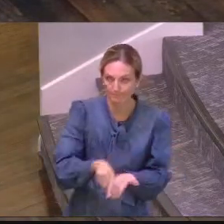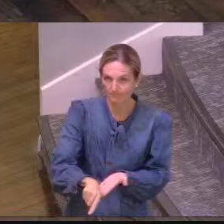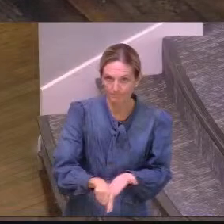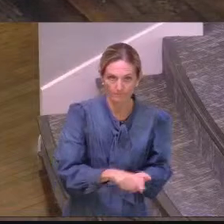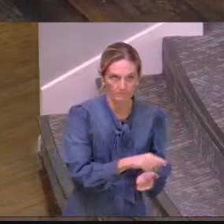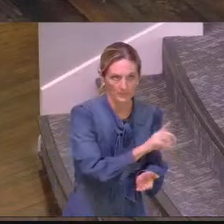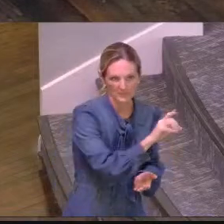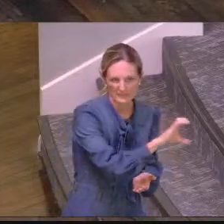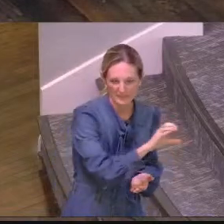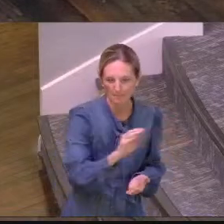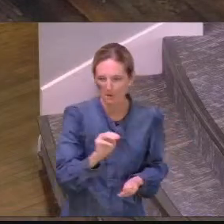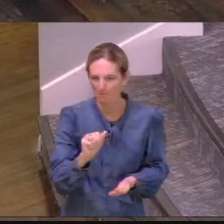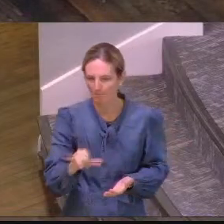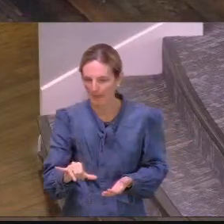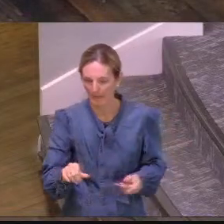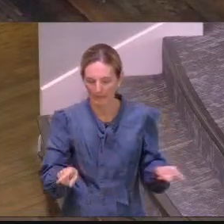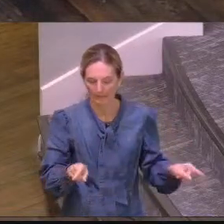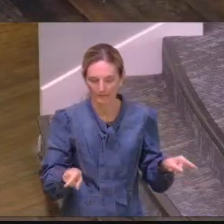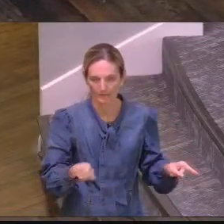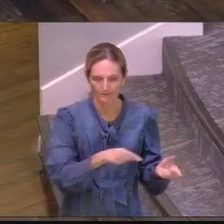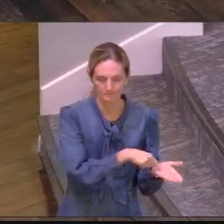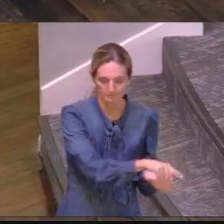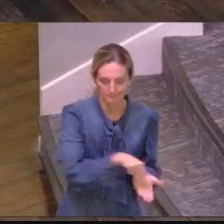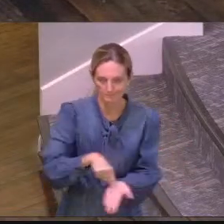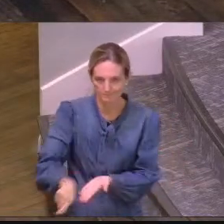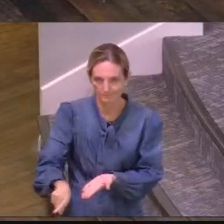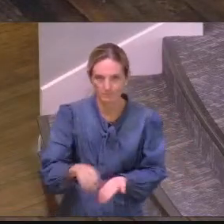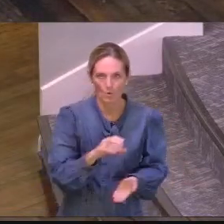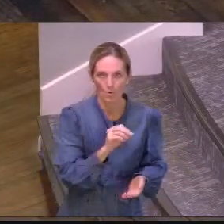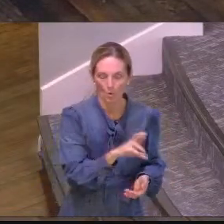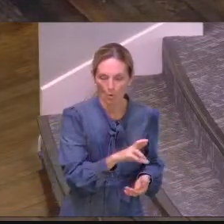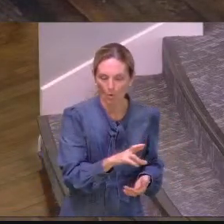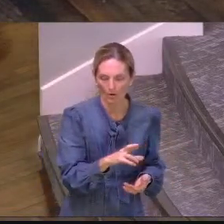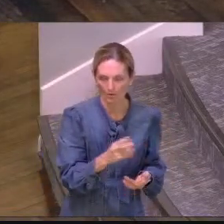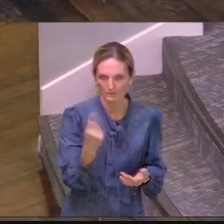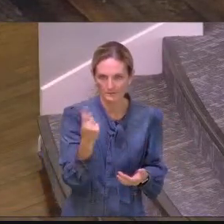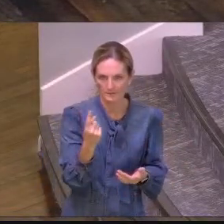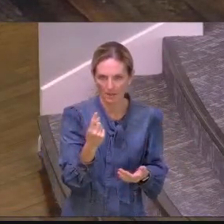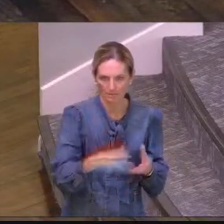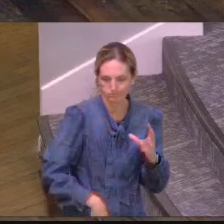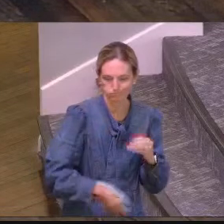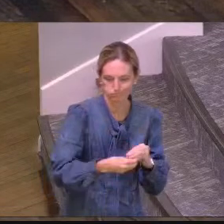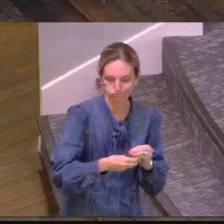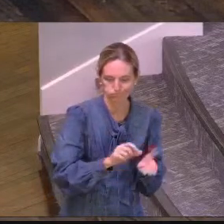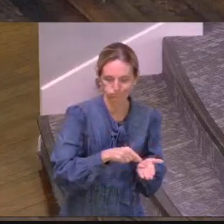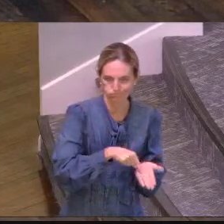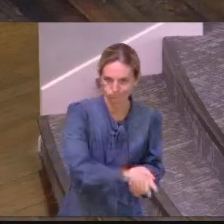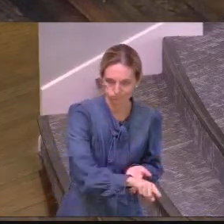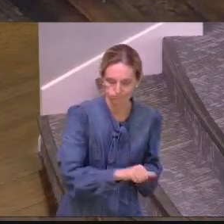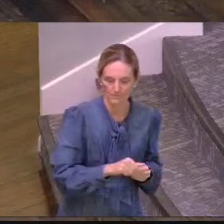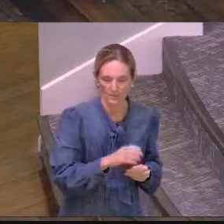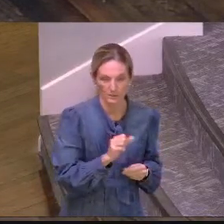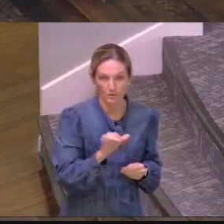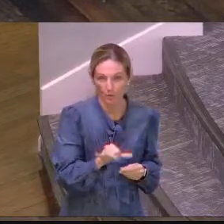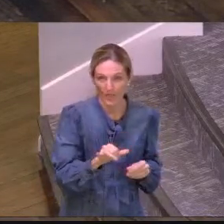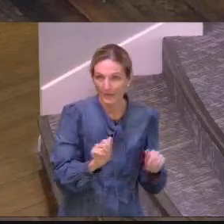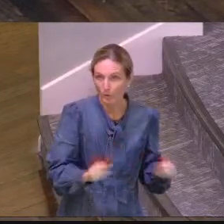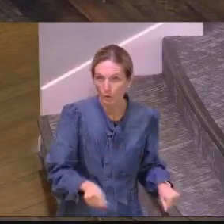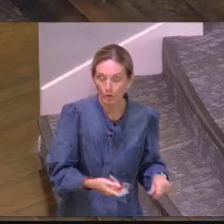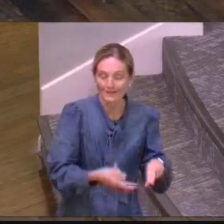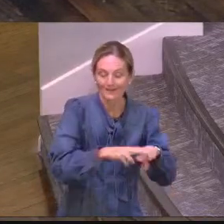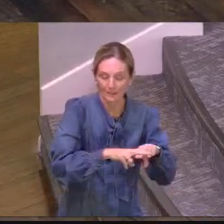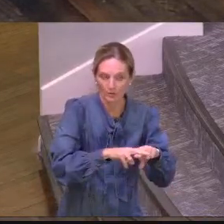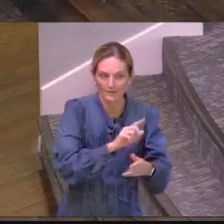one time in May, for a retention supplement similar to what we did this year. And on average, that could increase the hourly wages over